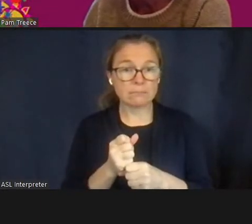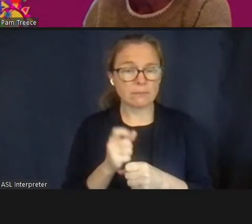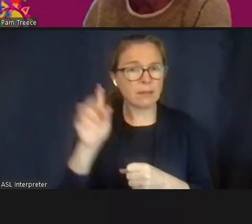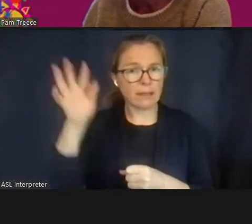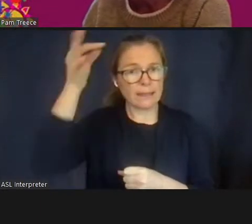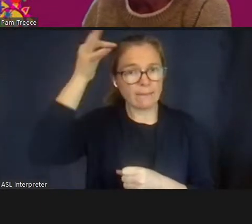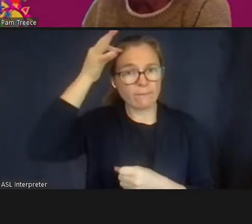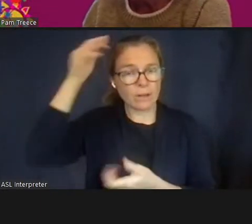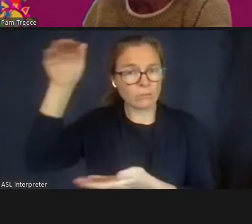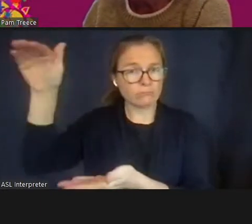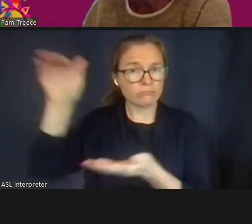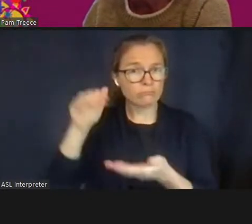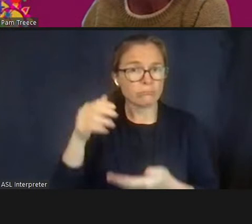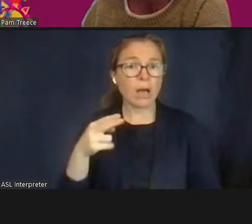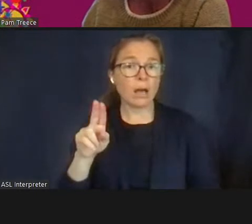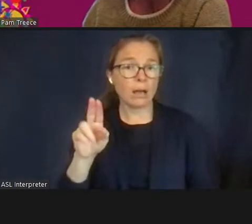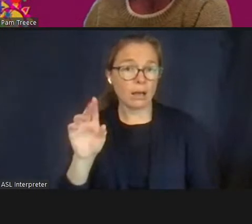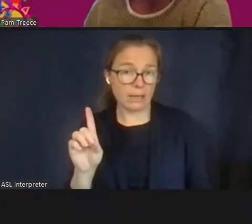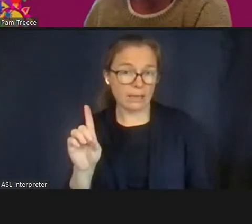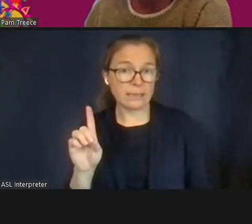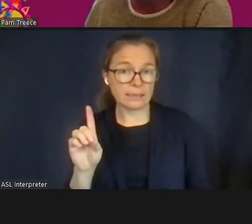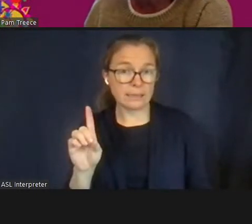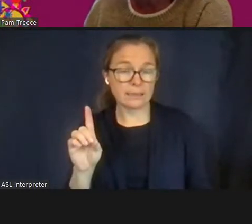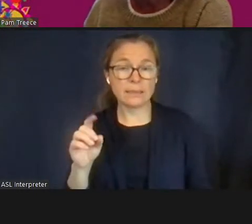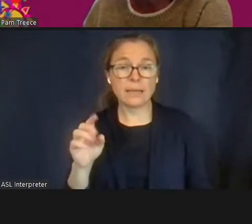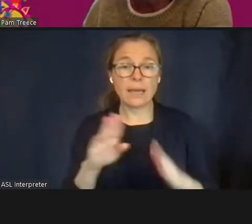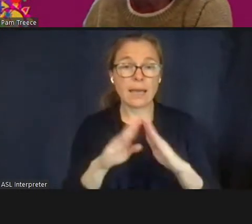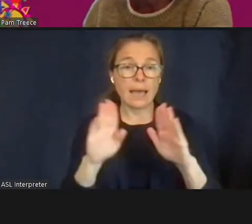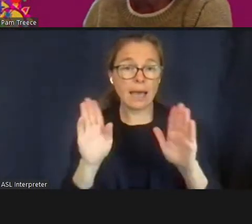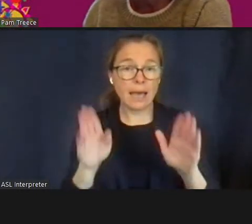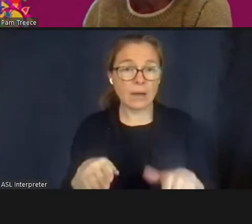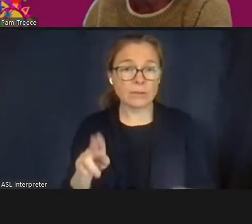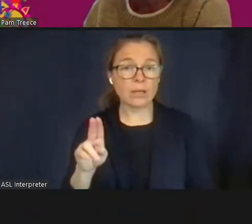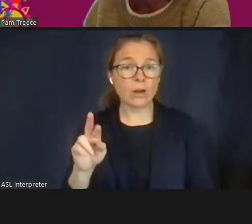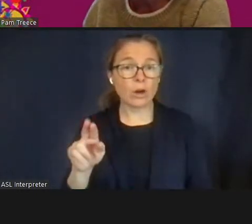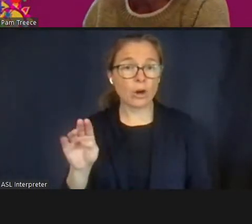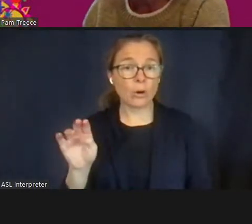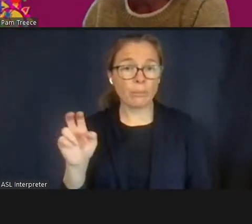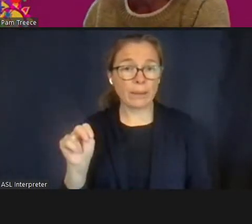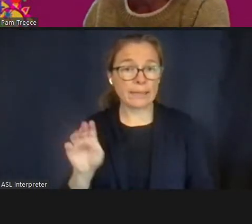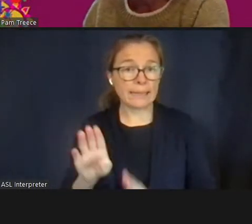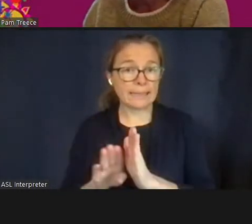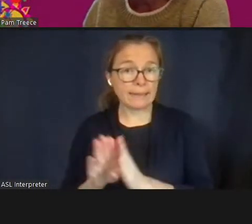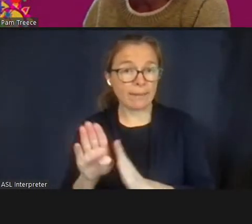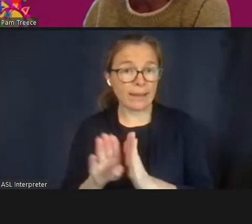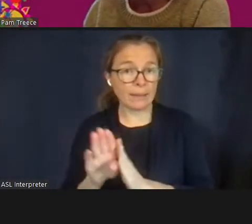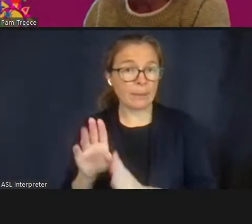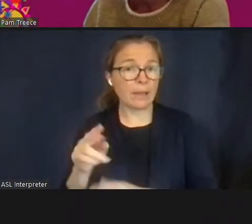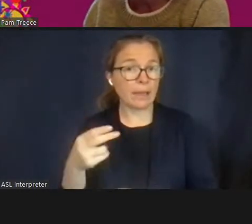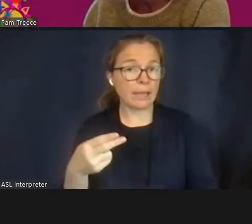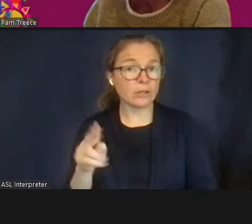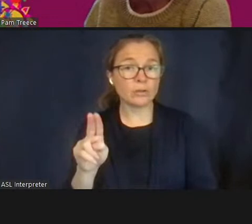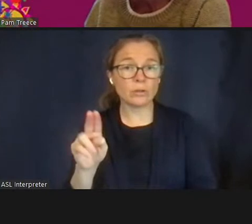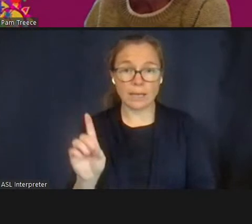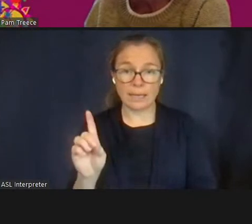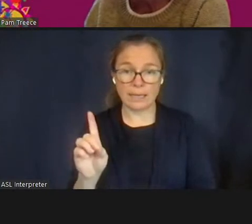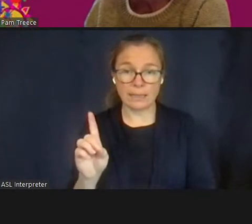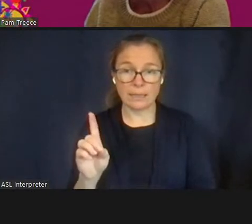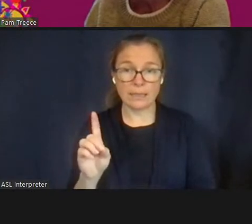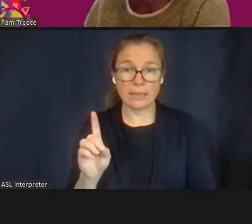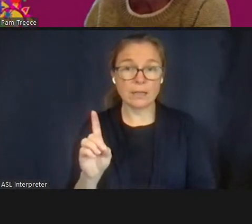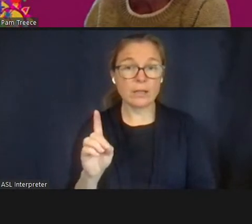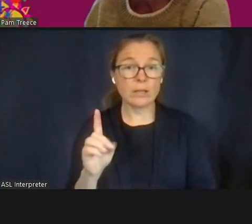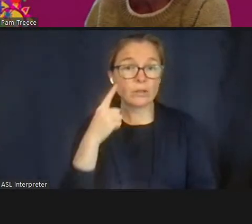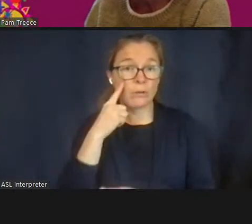government, through HUD, the Housing and Urban Development Administration. So at this juncture,